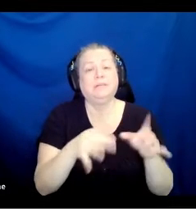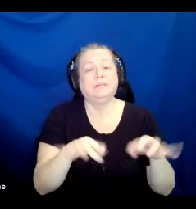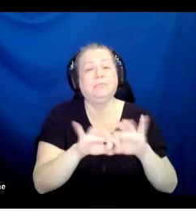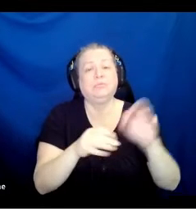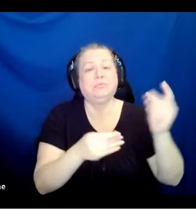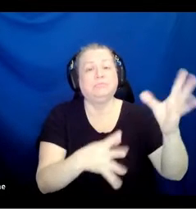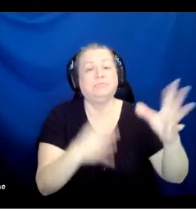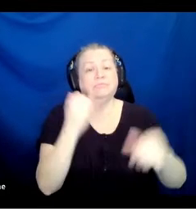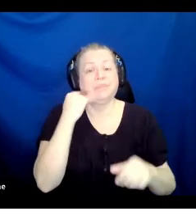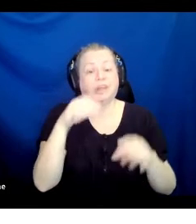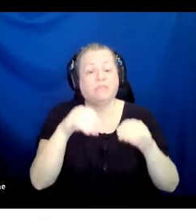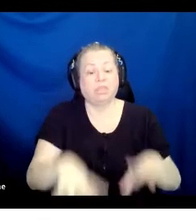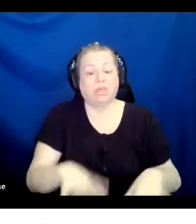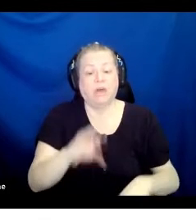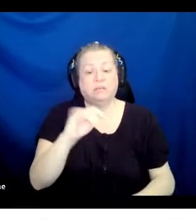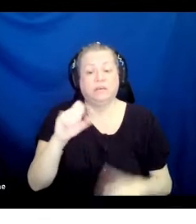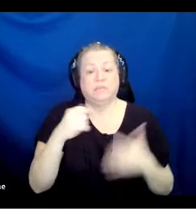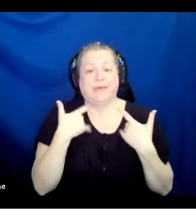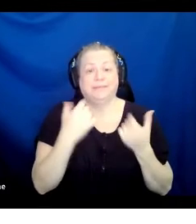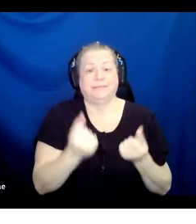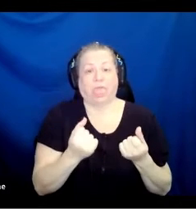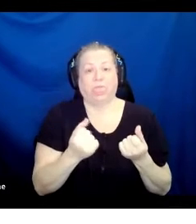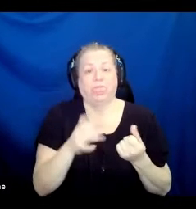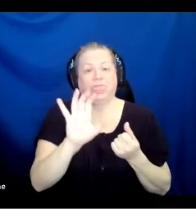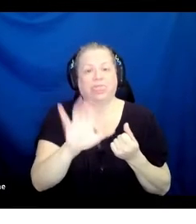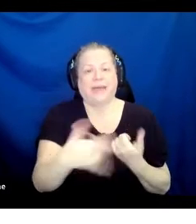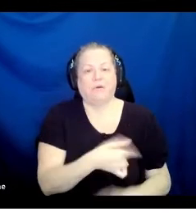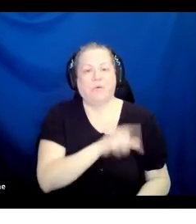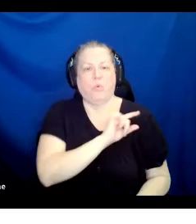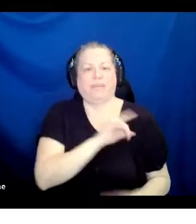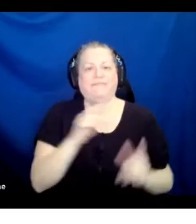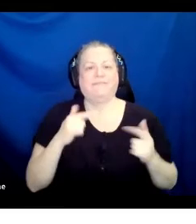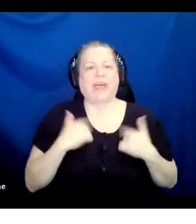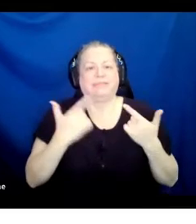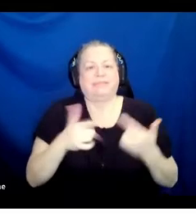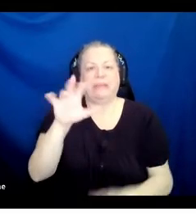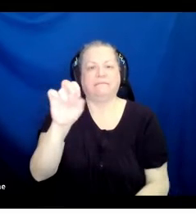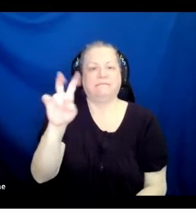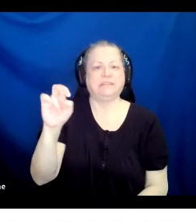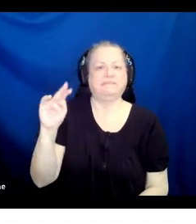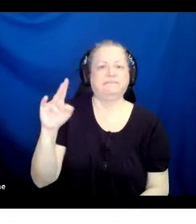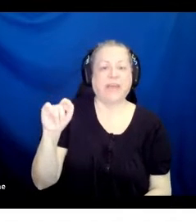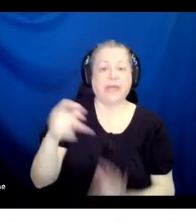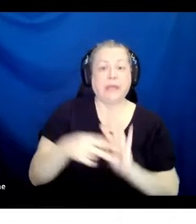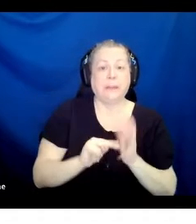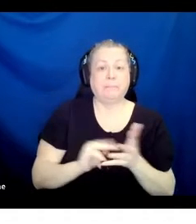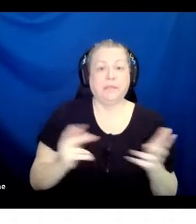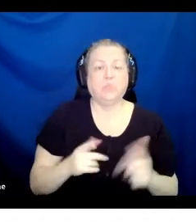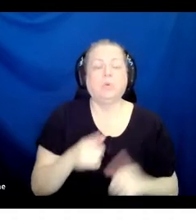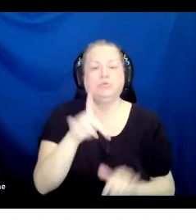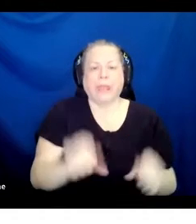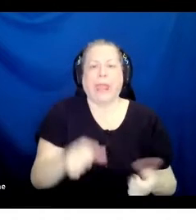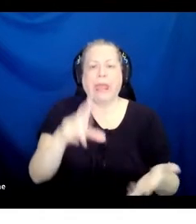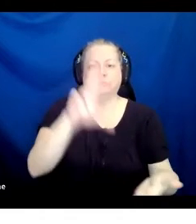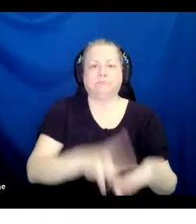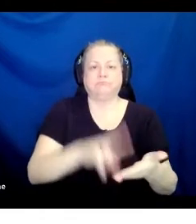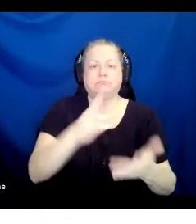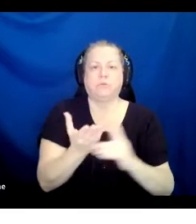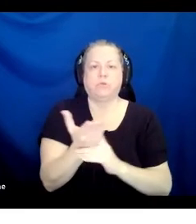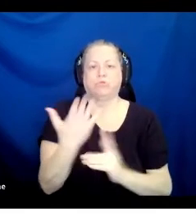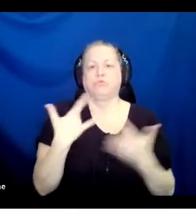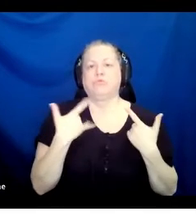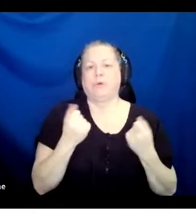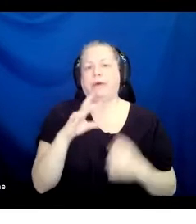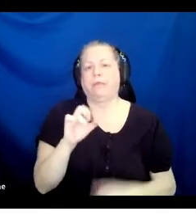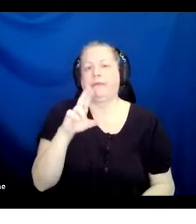losing MassHealth coverage is a qualifying life event, which allows members to enroll in a plan through the healthcare connector outside of the